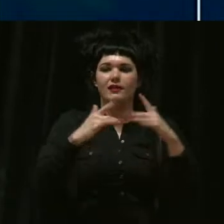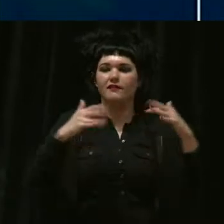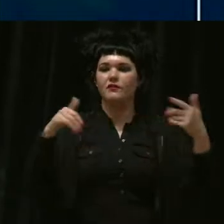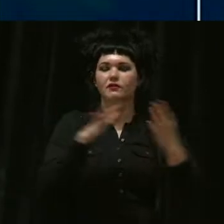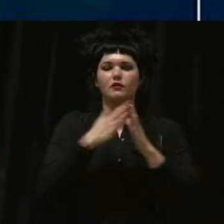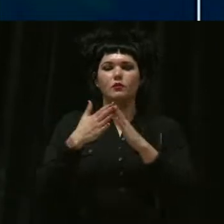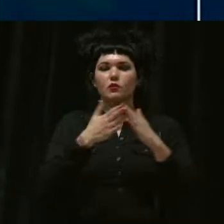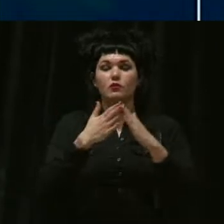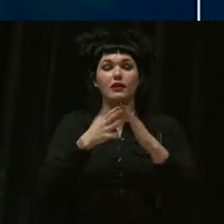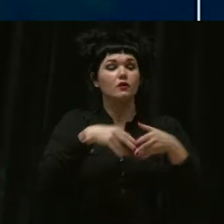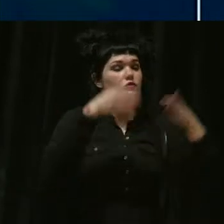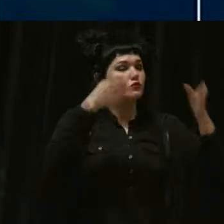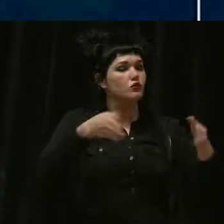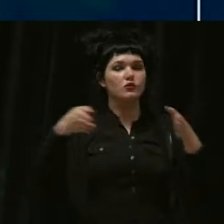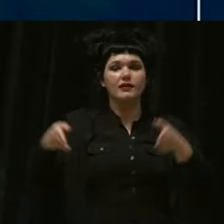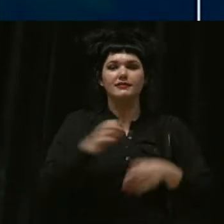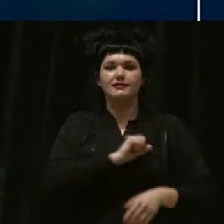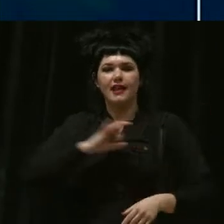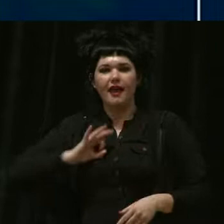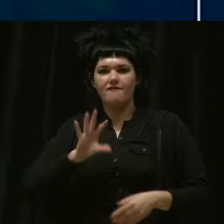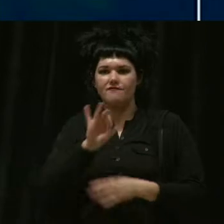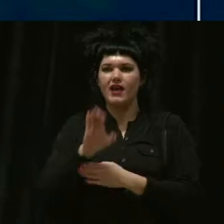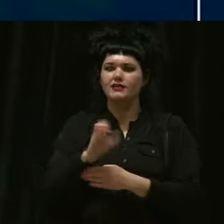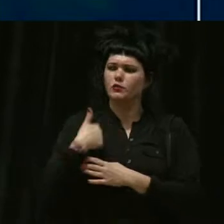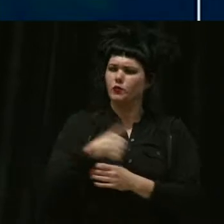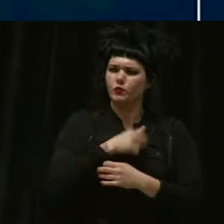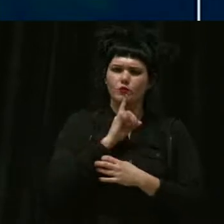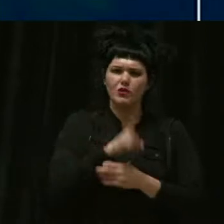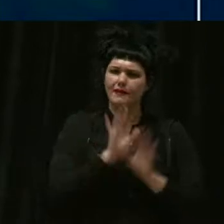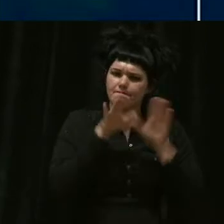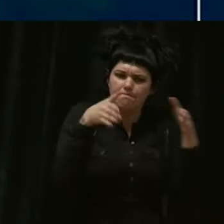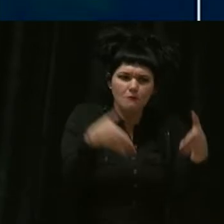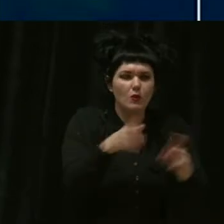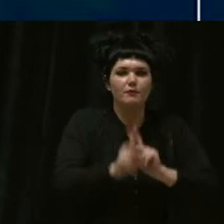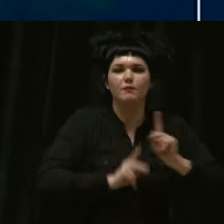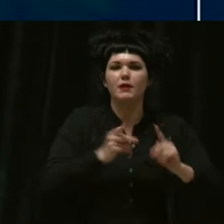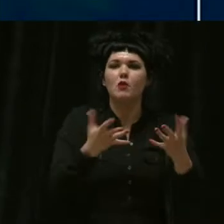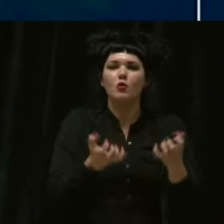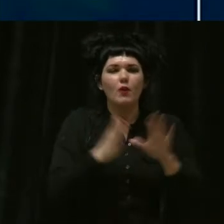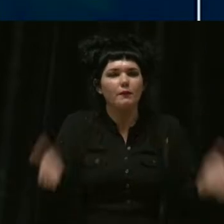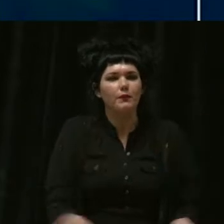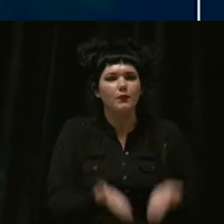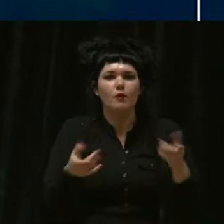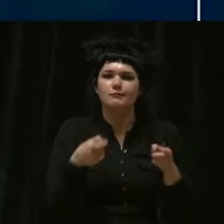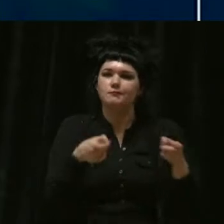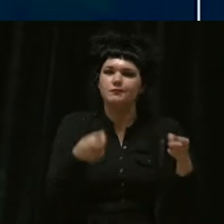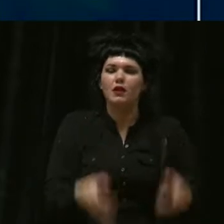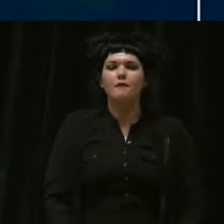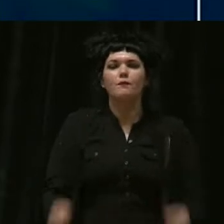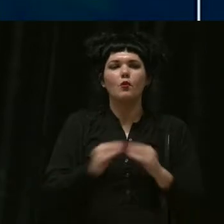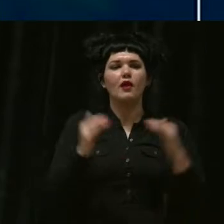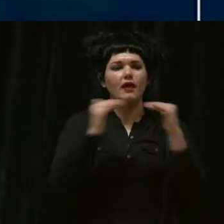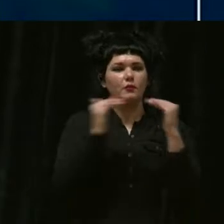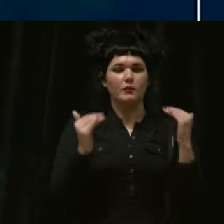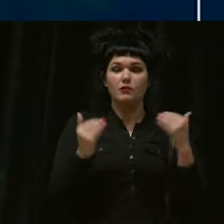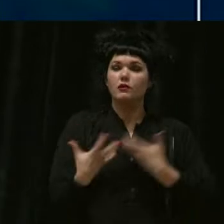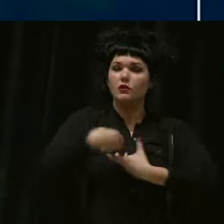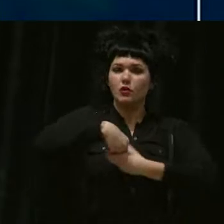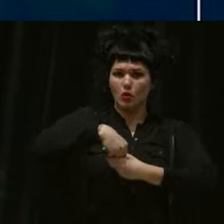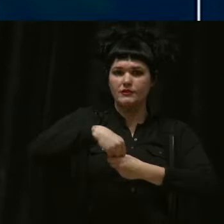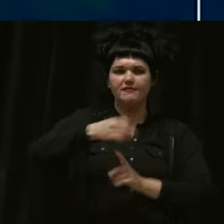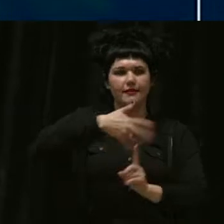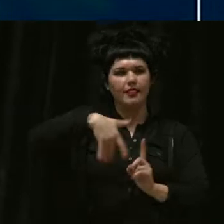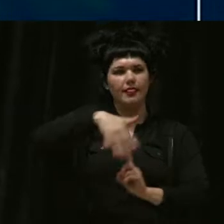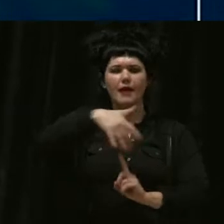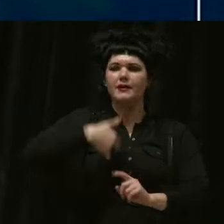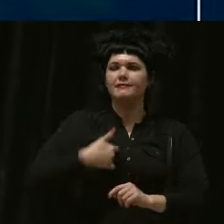and faculty. So we're really focusing on people, to promote a more equitable and inclusive climate. I'd